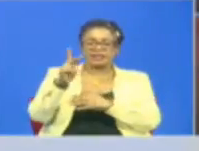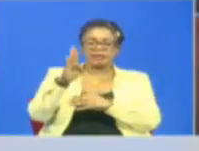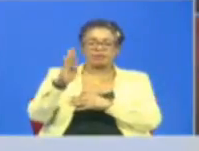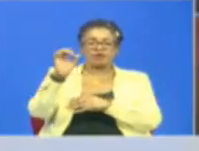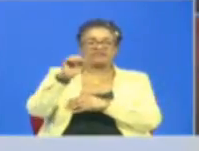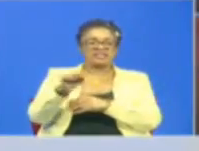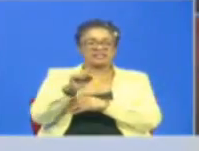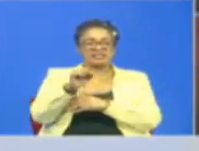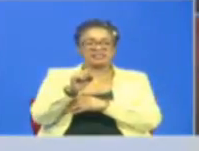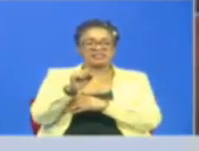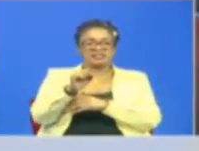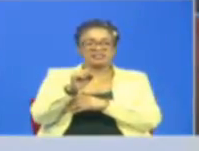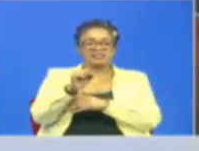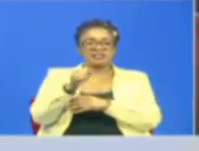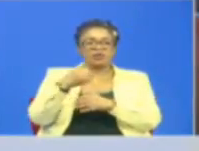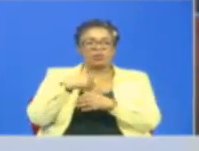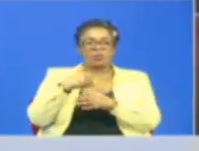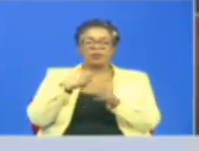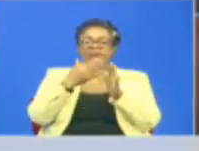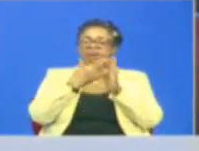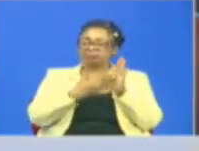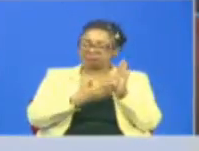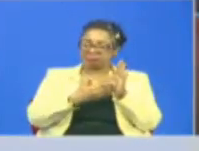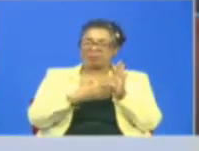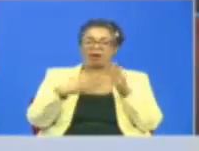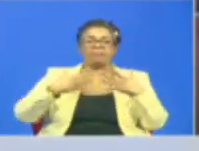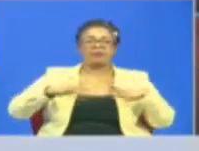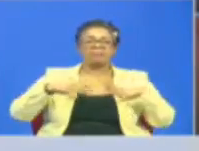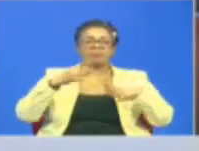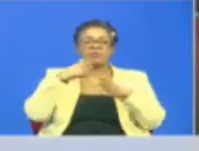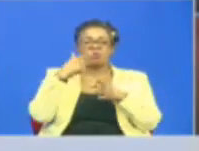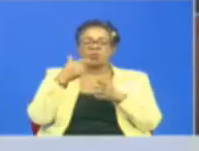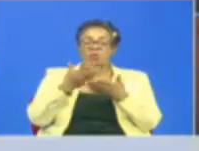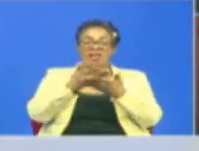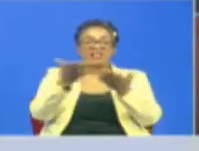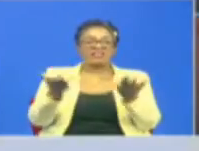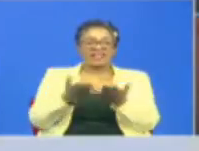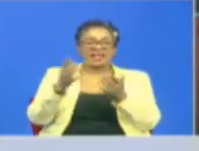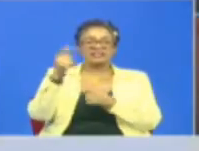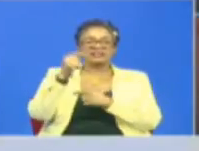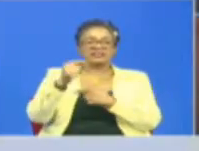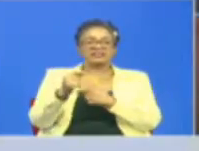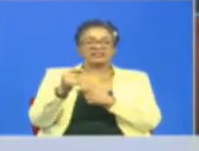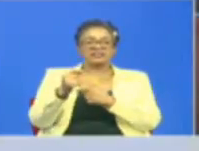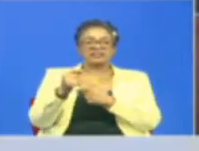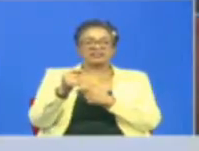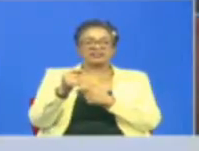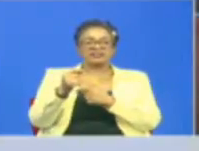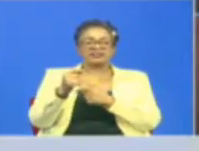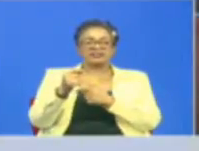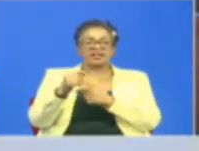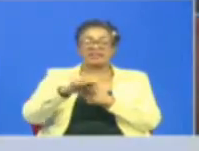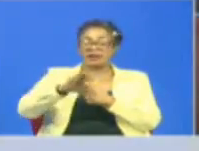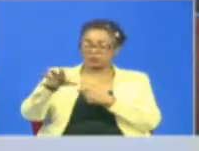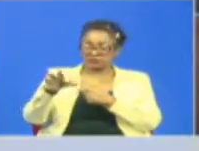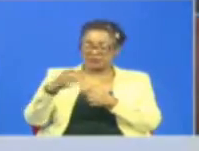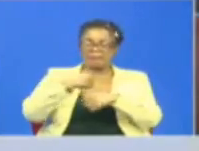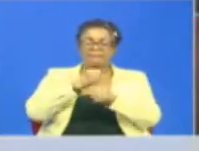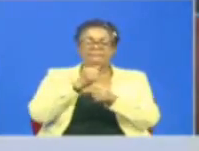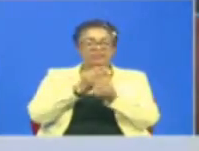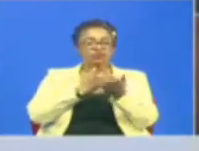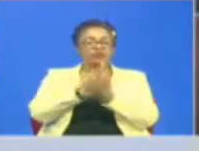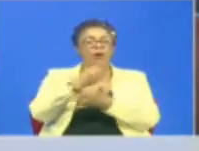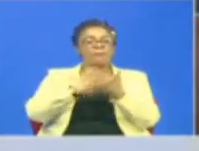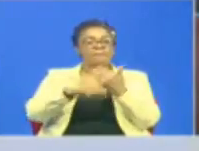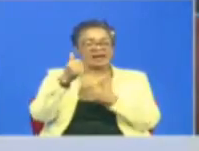Standards. We will lift the veil on the people behind coronavirus tenders in the coastal counties. So make sure you grab your copy of